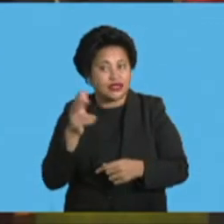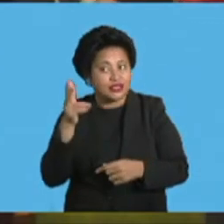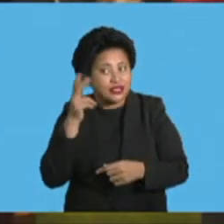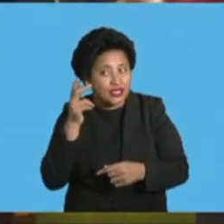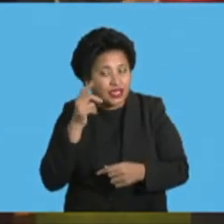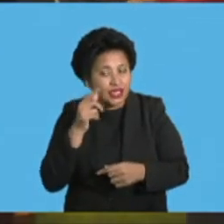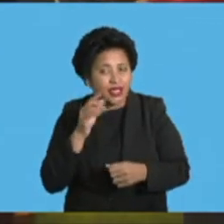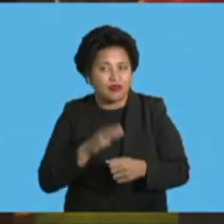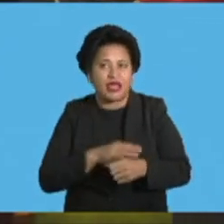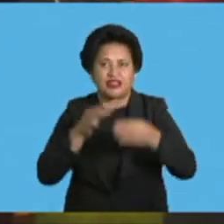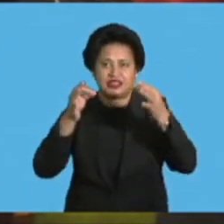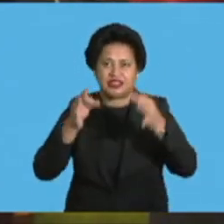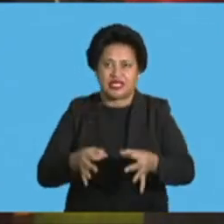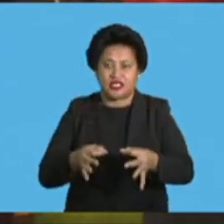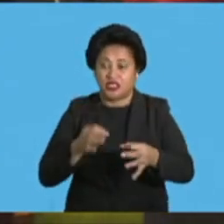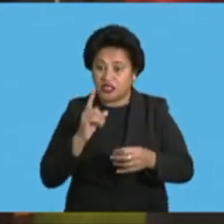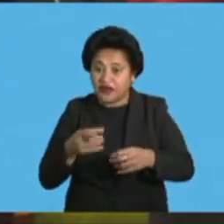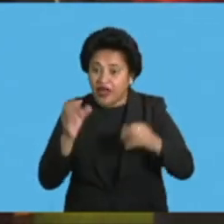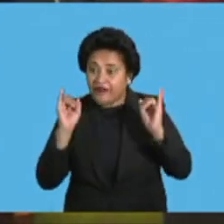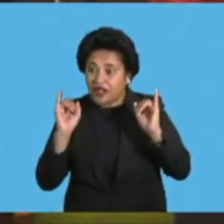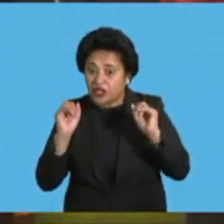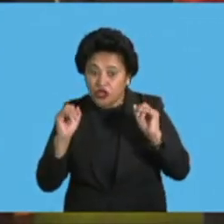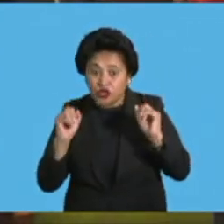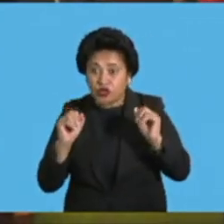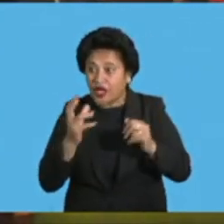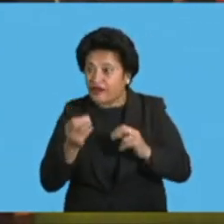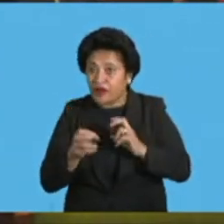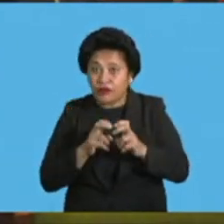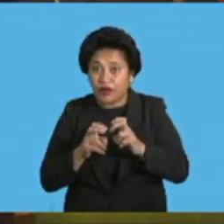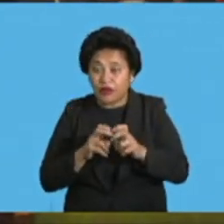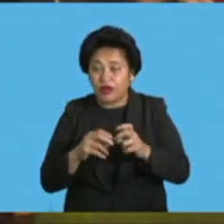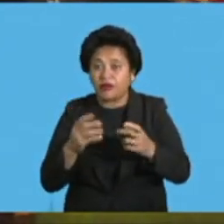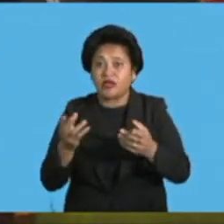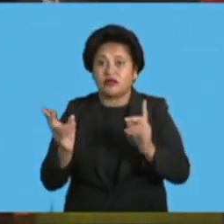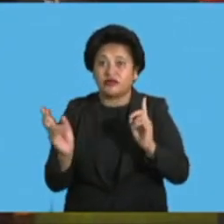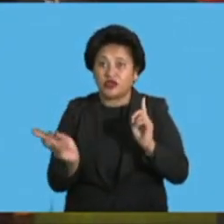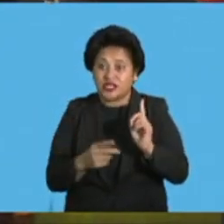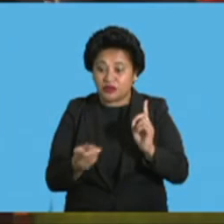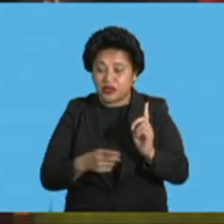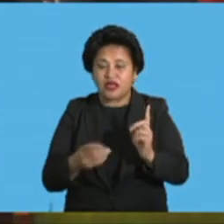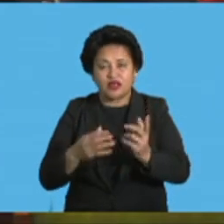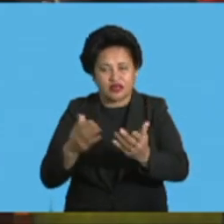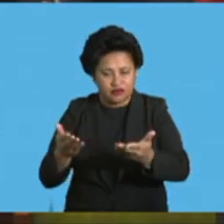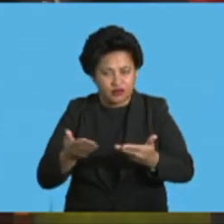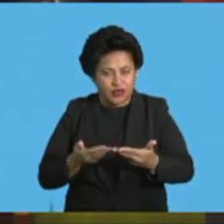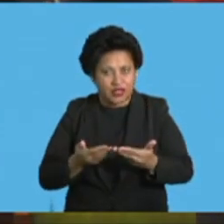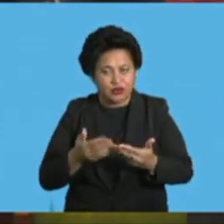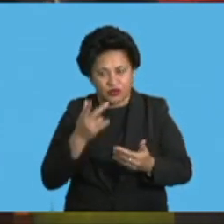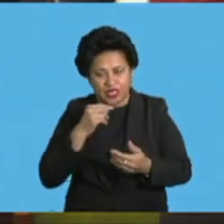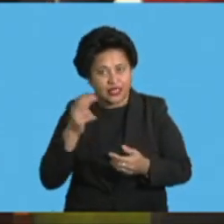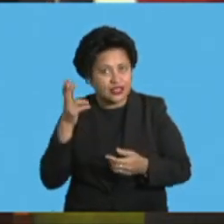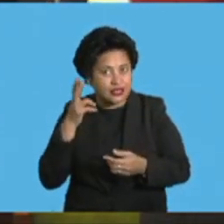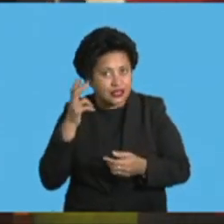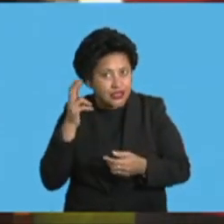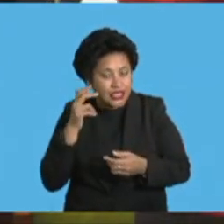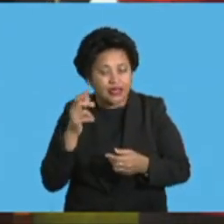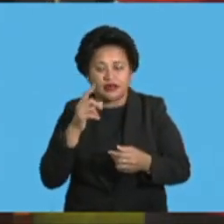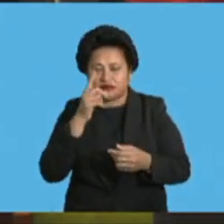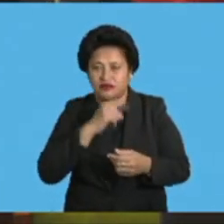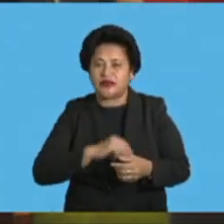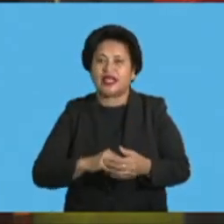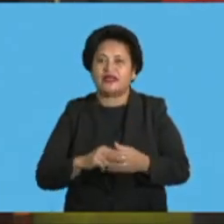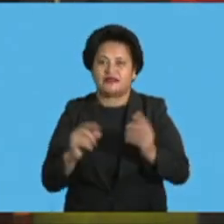cases referred by the permanent secretary. This is complementary to the powers of the permanent secretary in that the Public Service